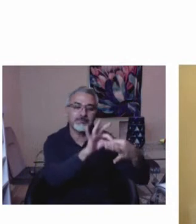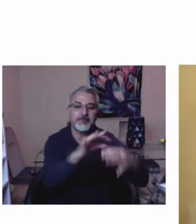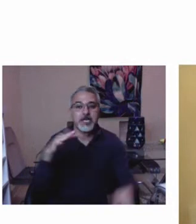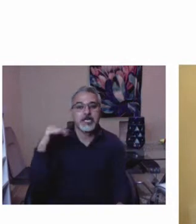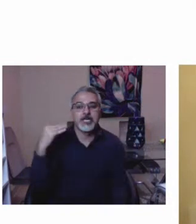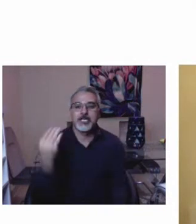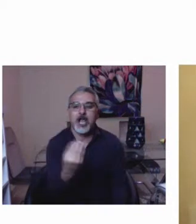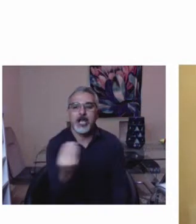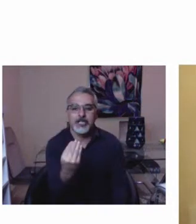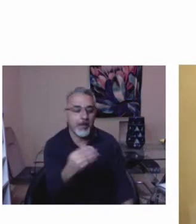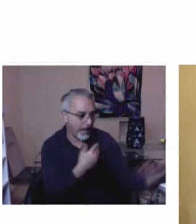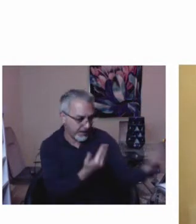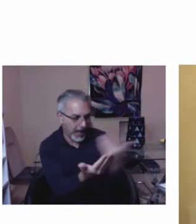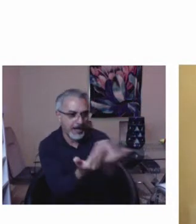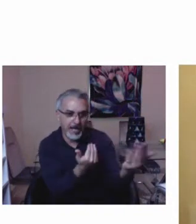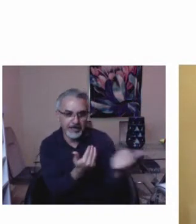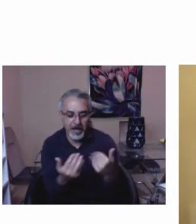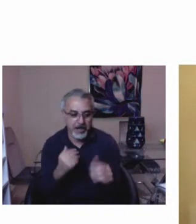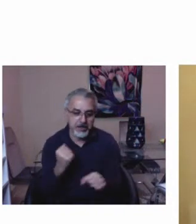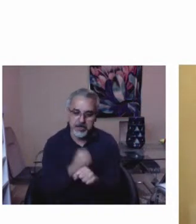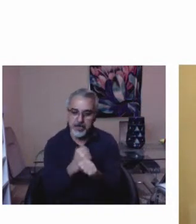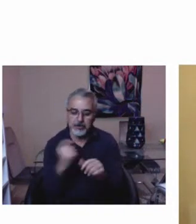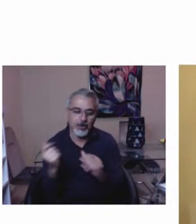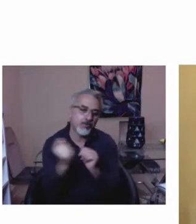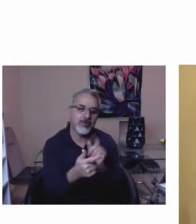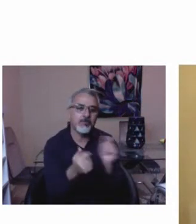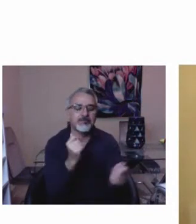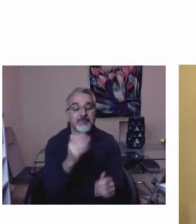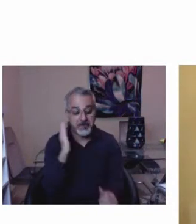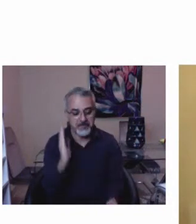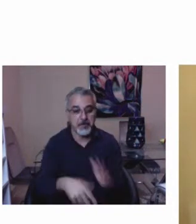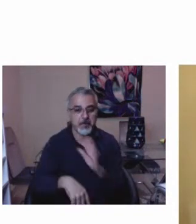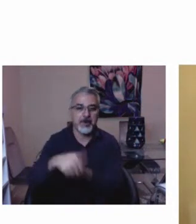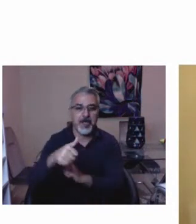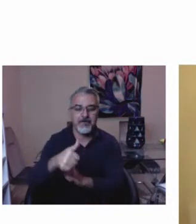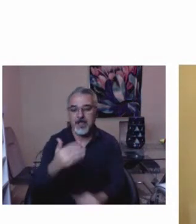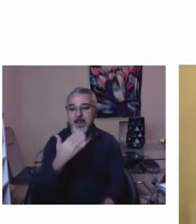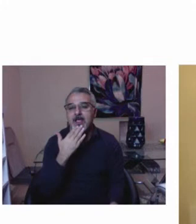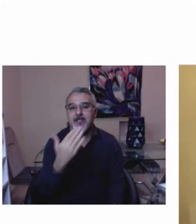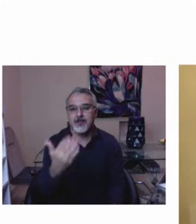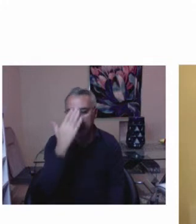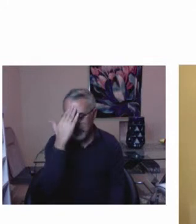and stakeholder in this conference is going to do at the end of this conference to promote our